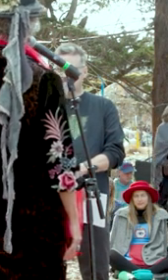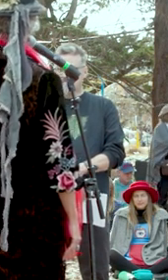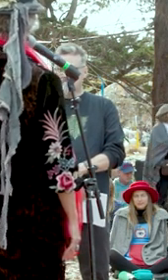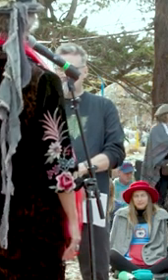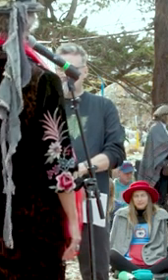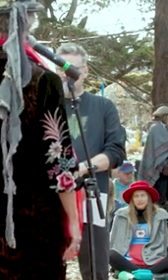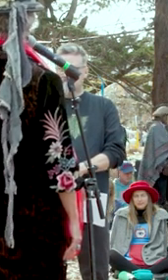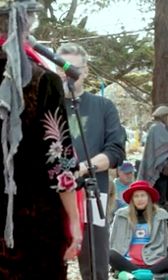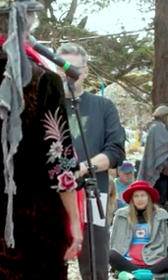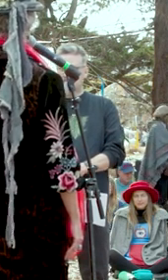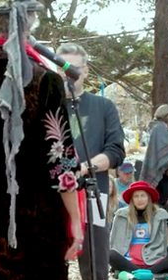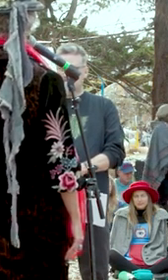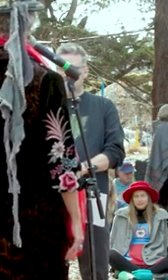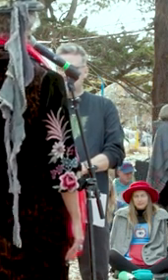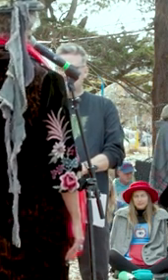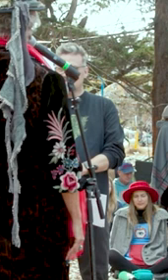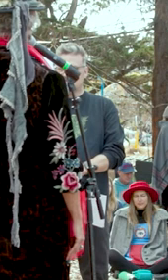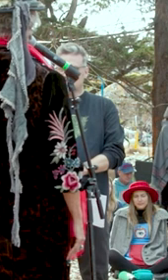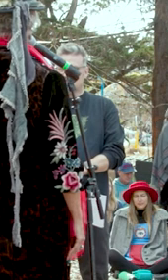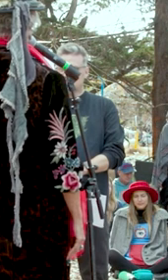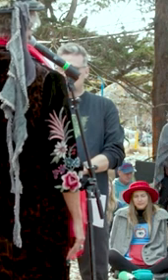Sharon McMorris Longfeather,